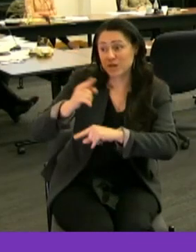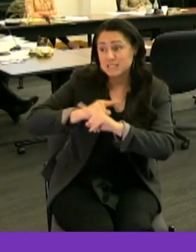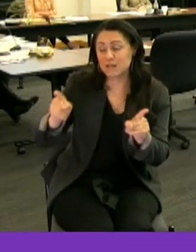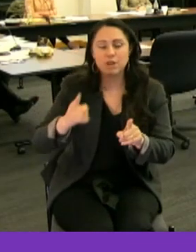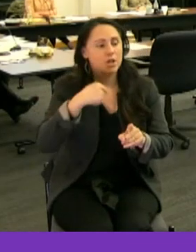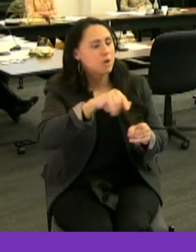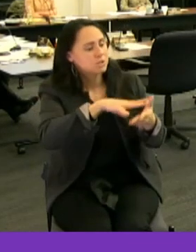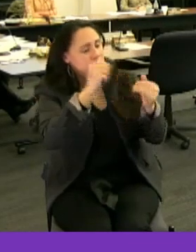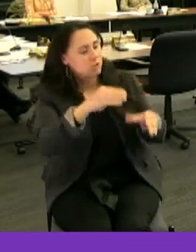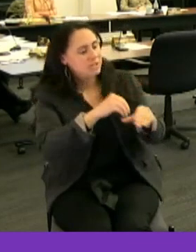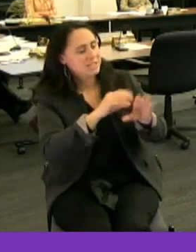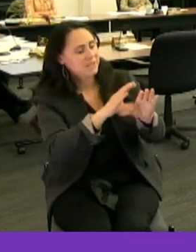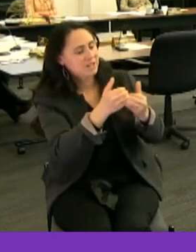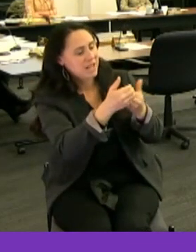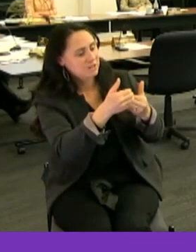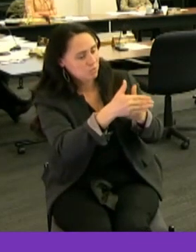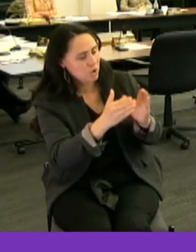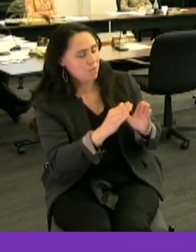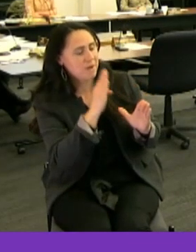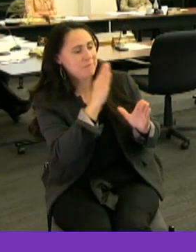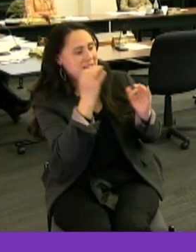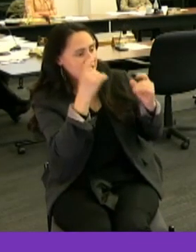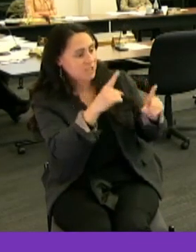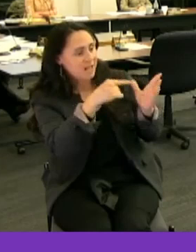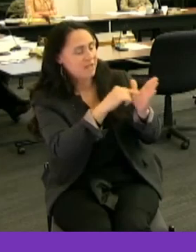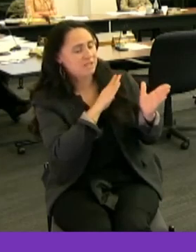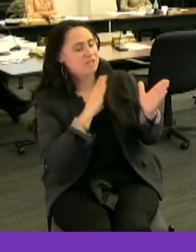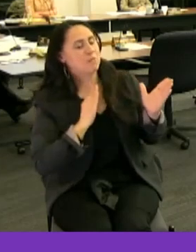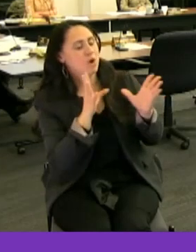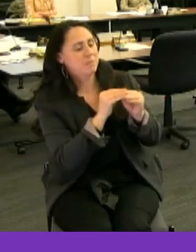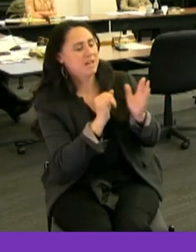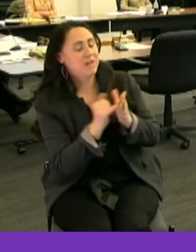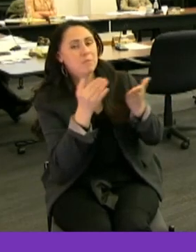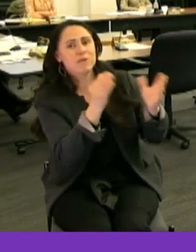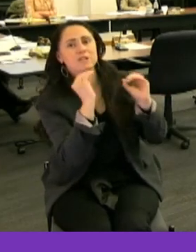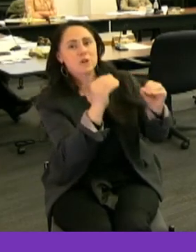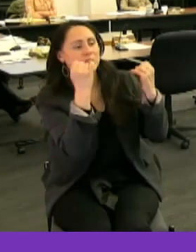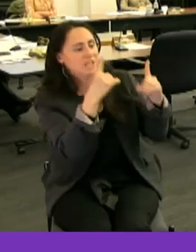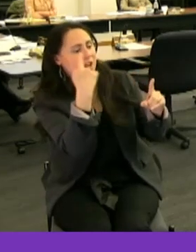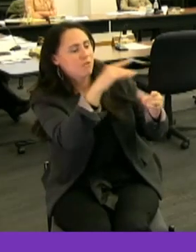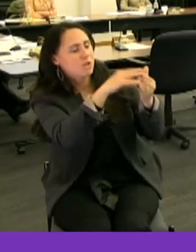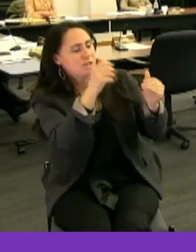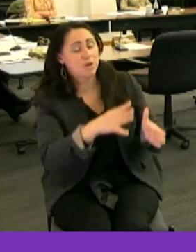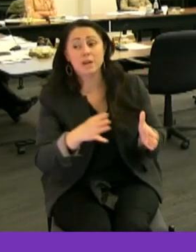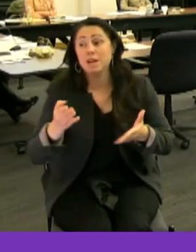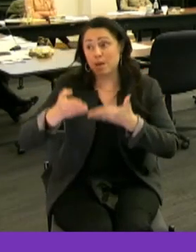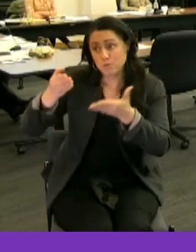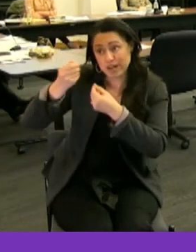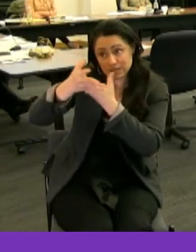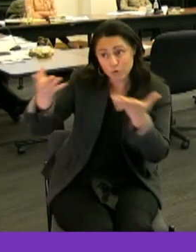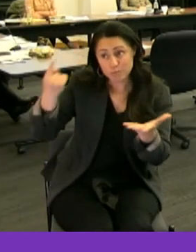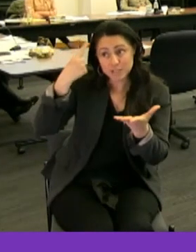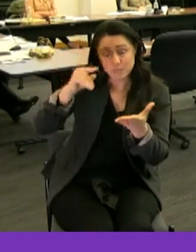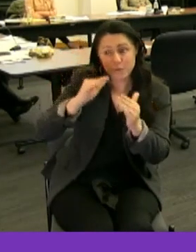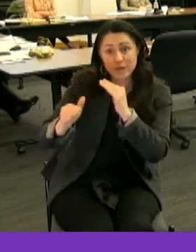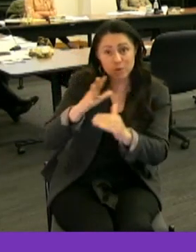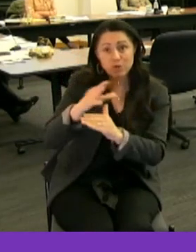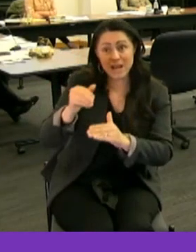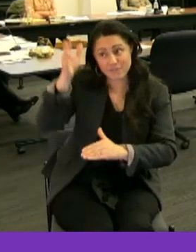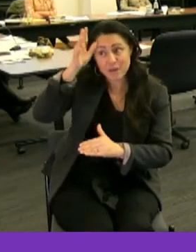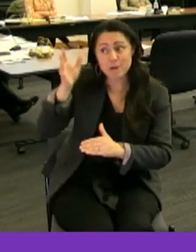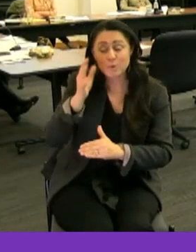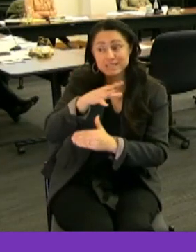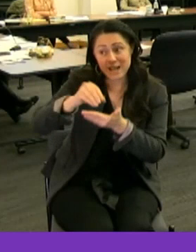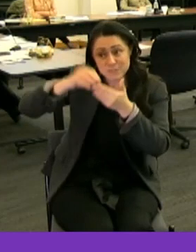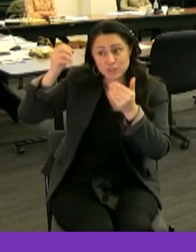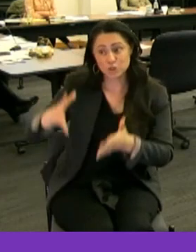being educated. This Correct. is a board meeting that provides no education to a student. We don't have students. It provides information to the community and to the parents